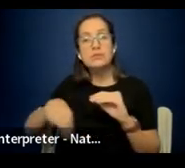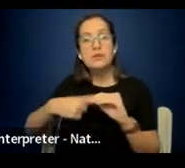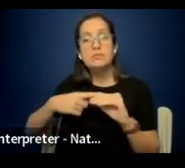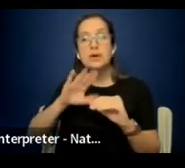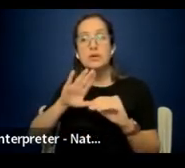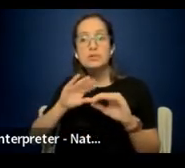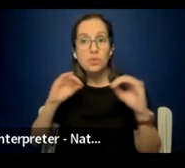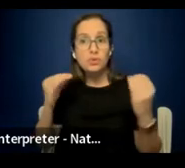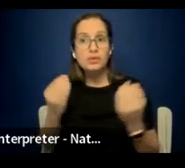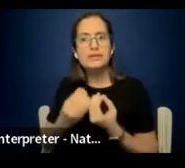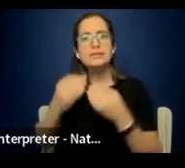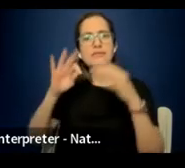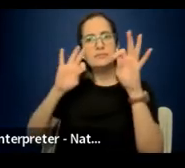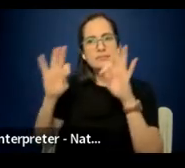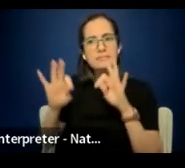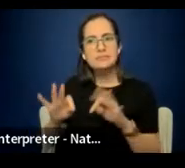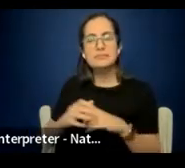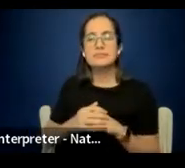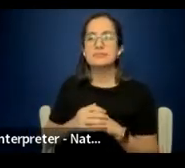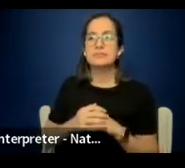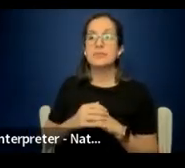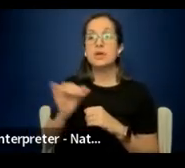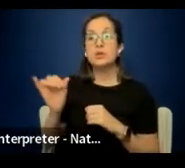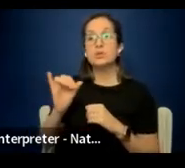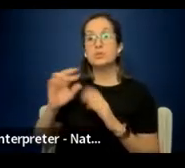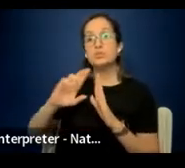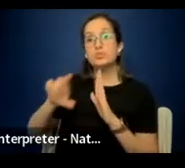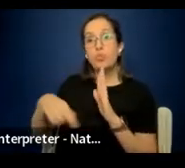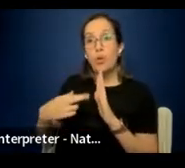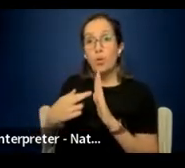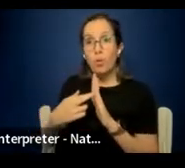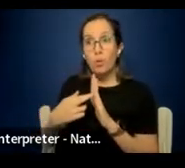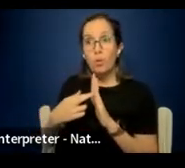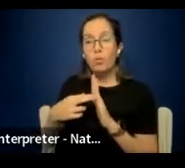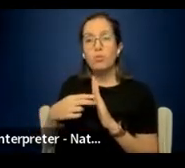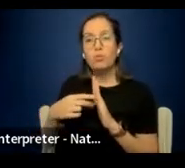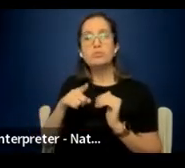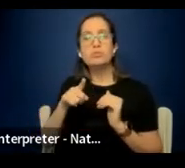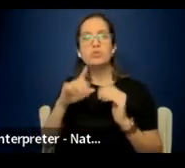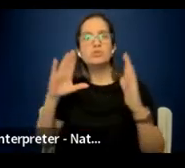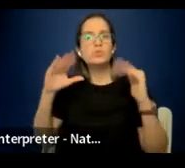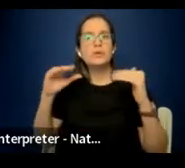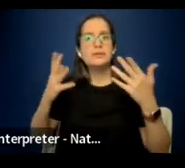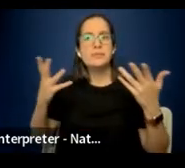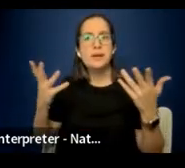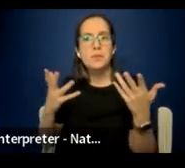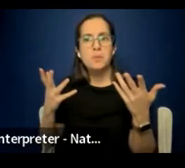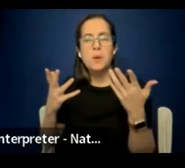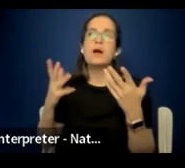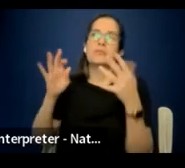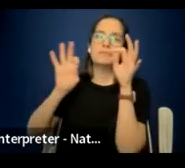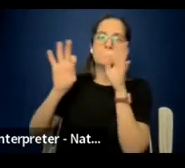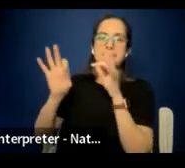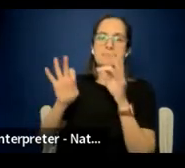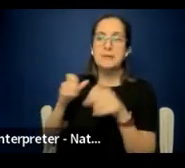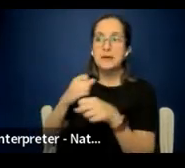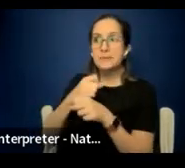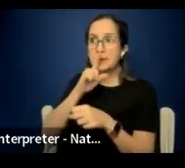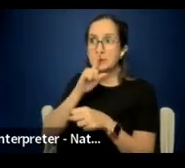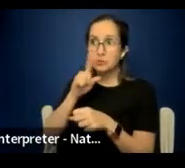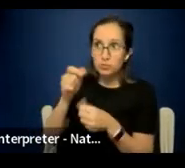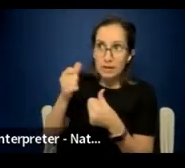Reviewing the role description that hopefully they've seen when they've come on, but asking them if they have any questions, making sure that they understand kind